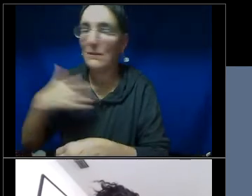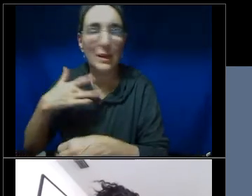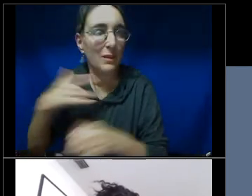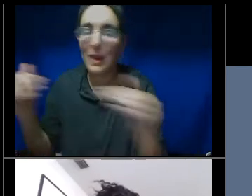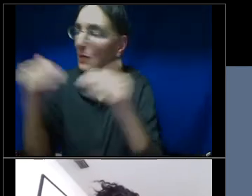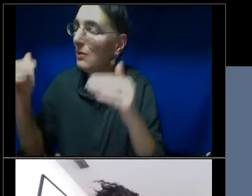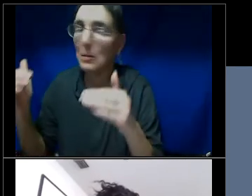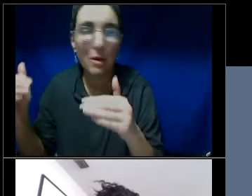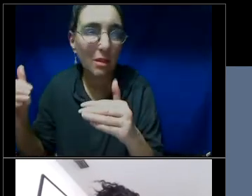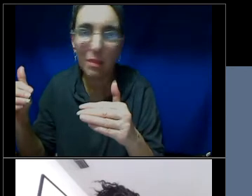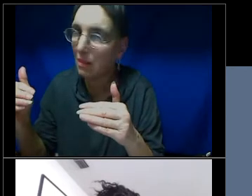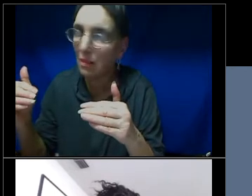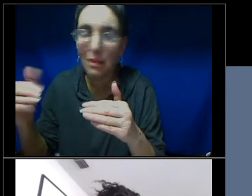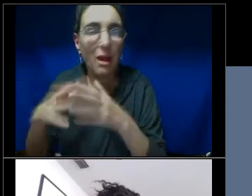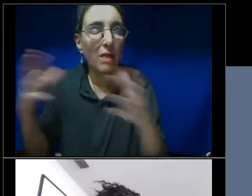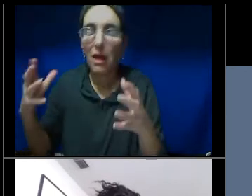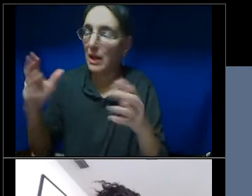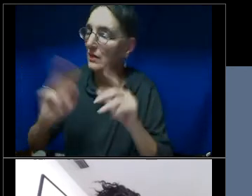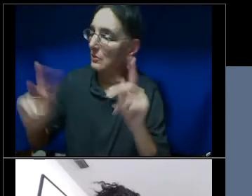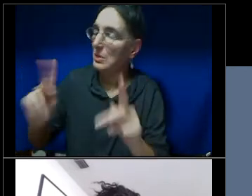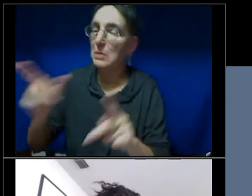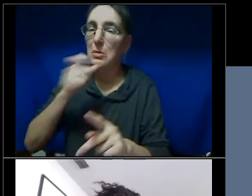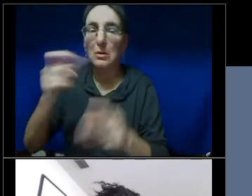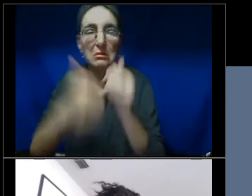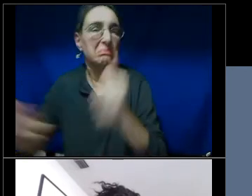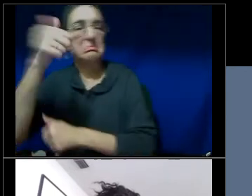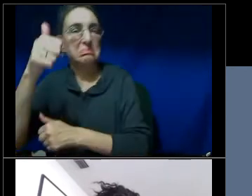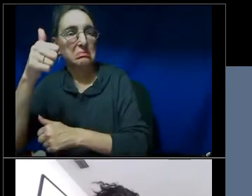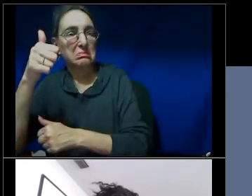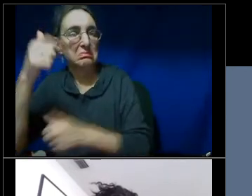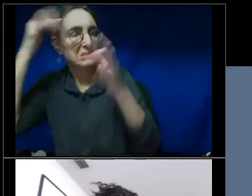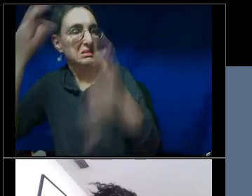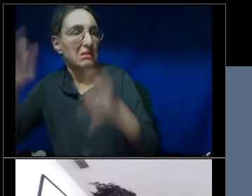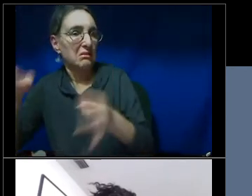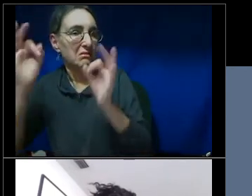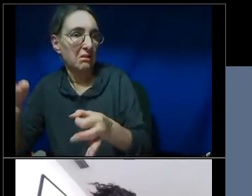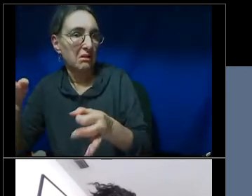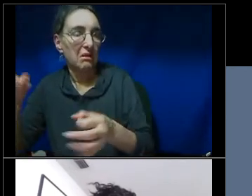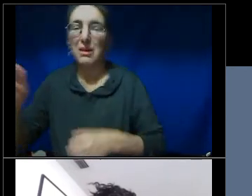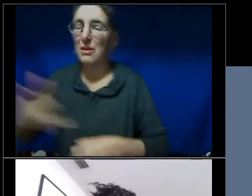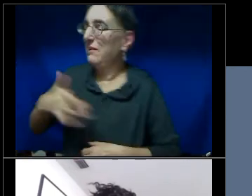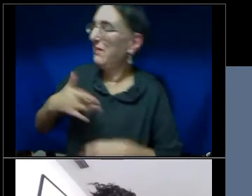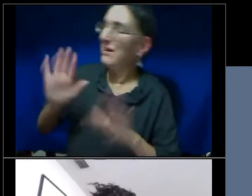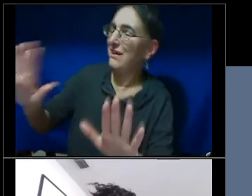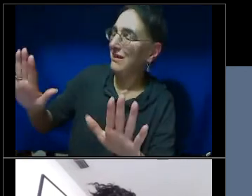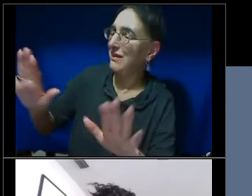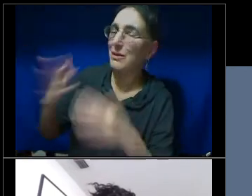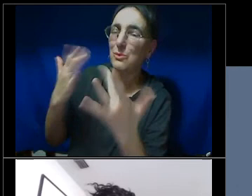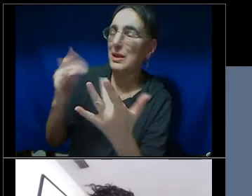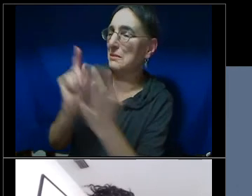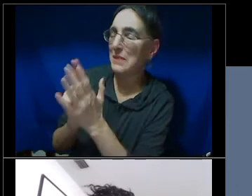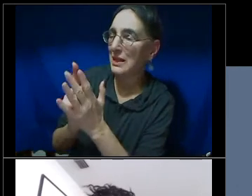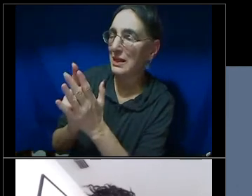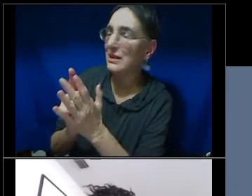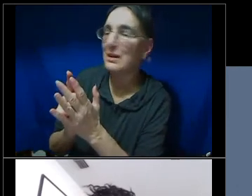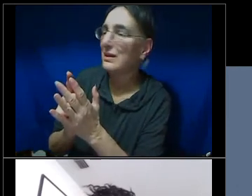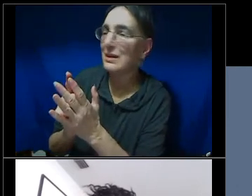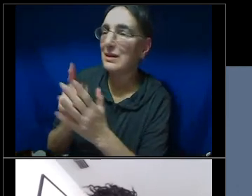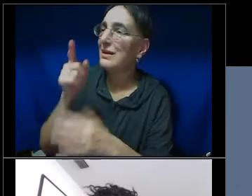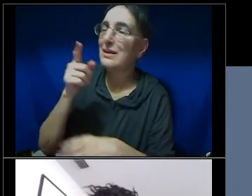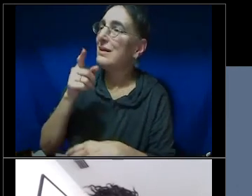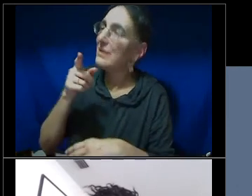of freeway expansions in some of the most polluted communities. And it felt like suburban communities voting for infrastructure in